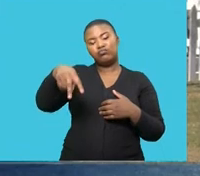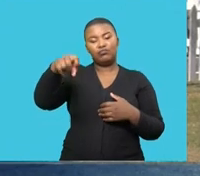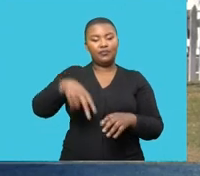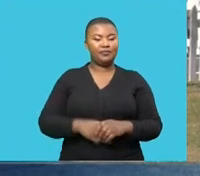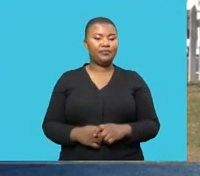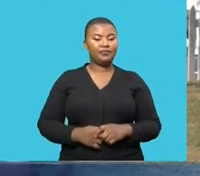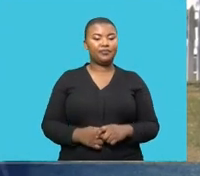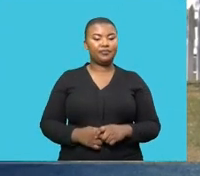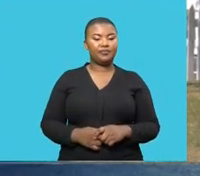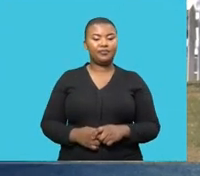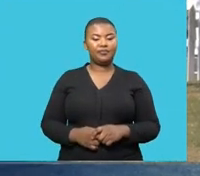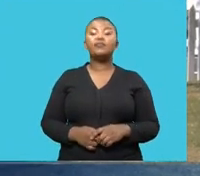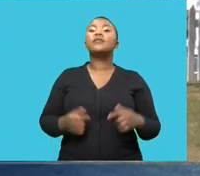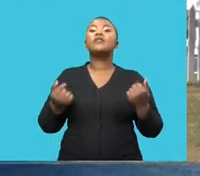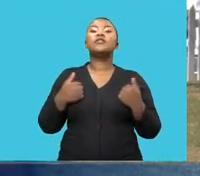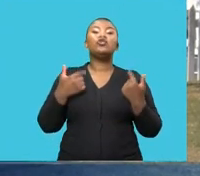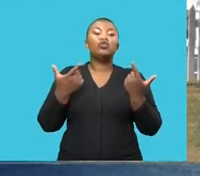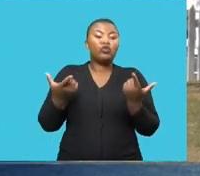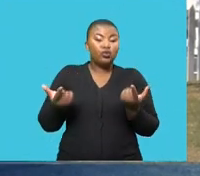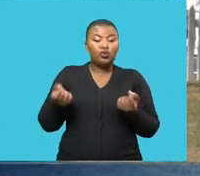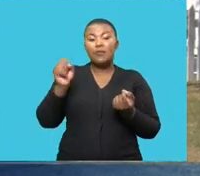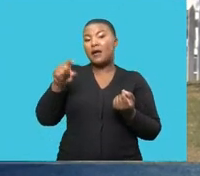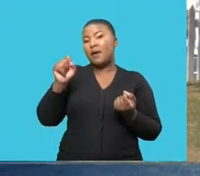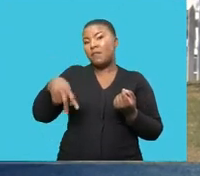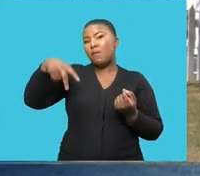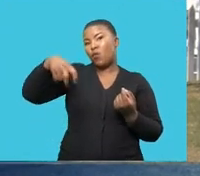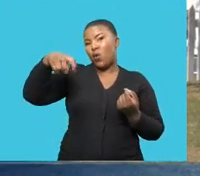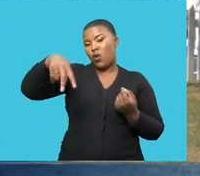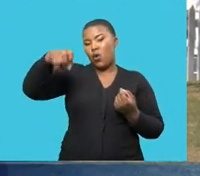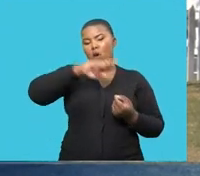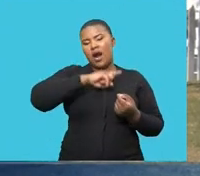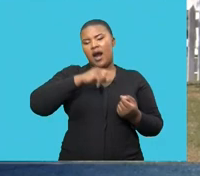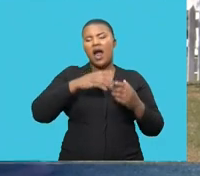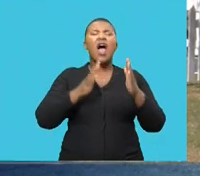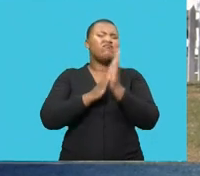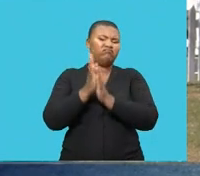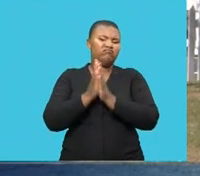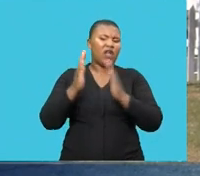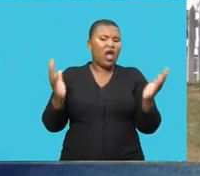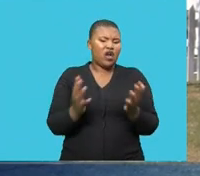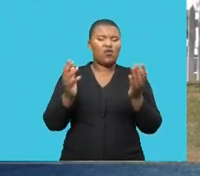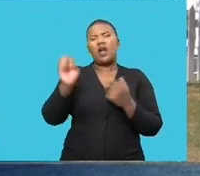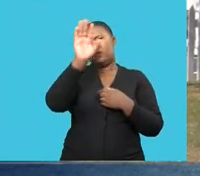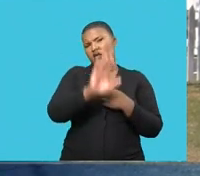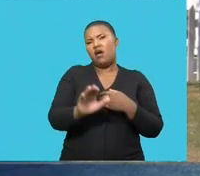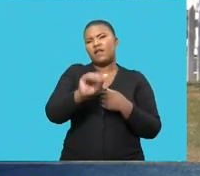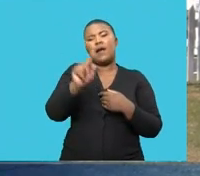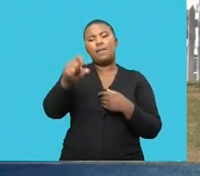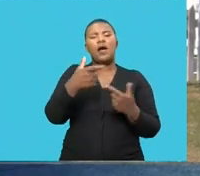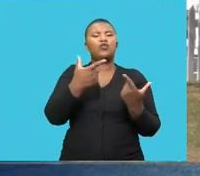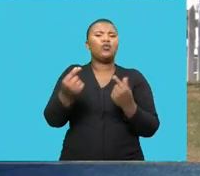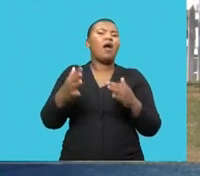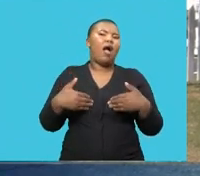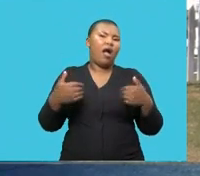What we do this big walk to encourage South Africans to actually follow a healthy